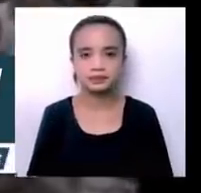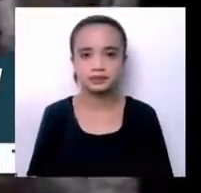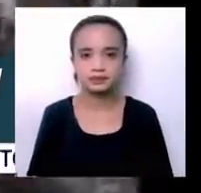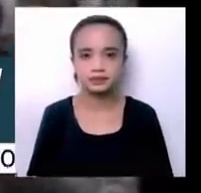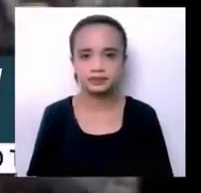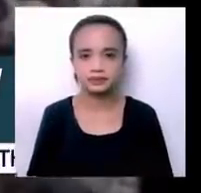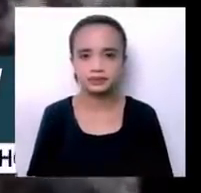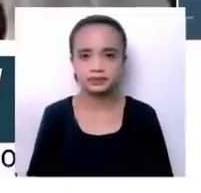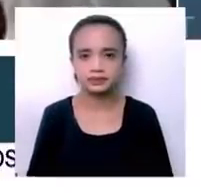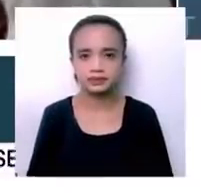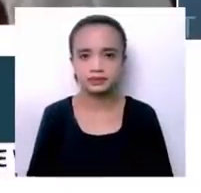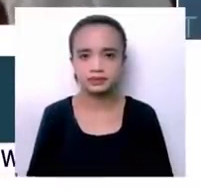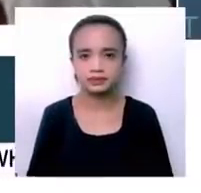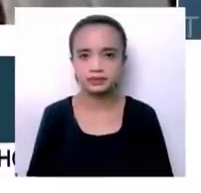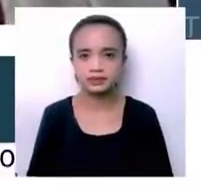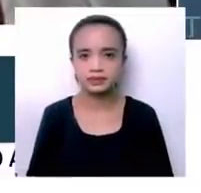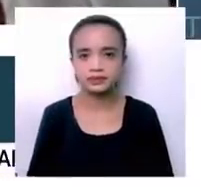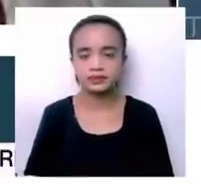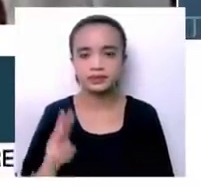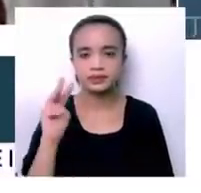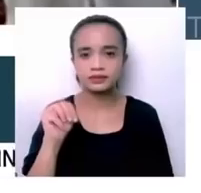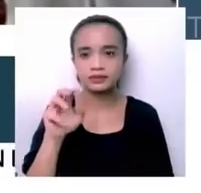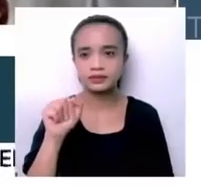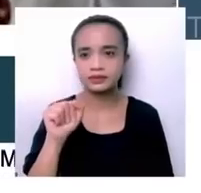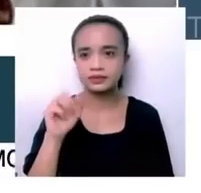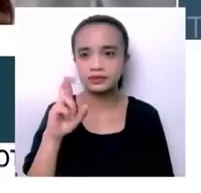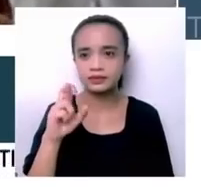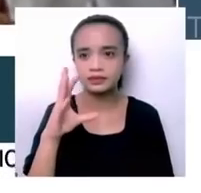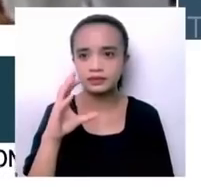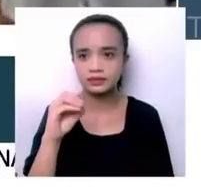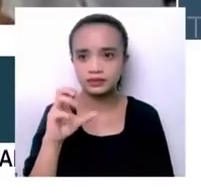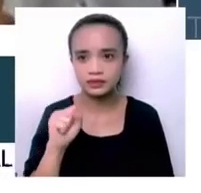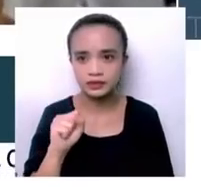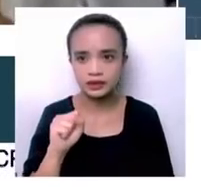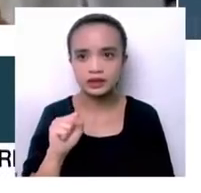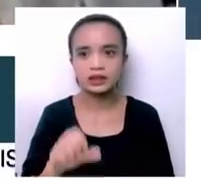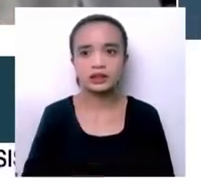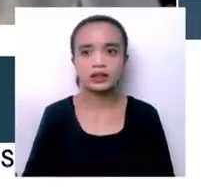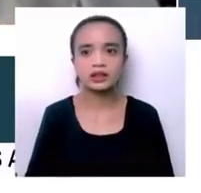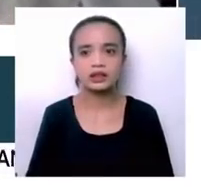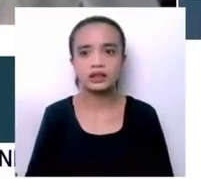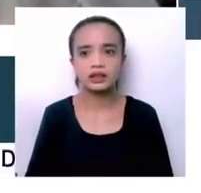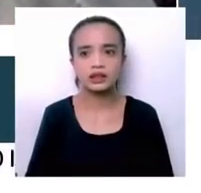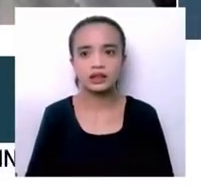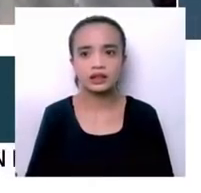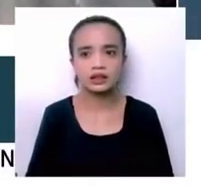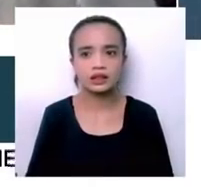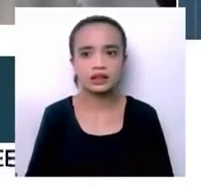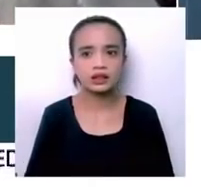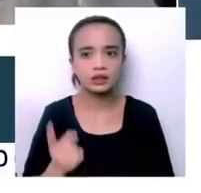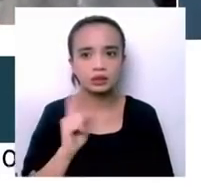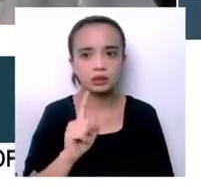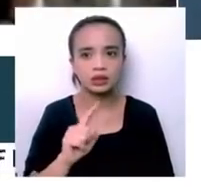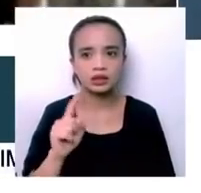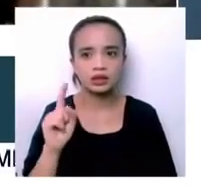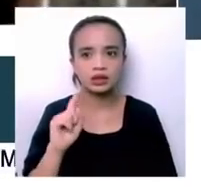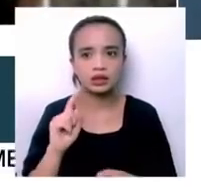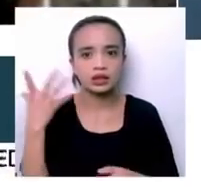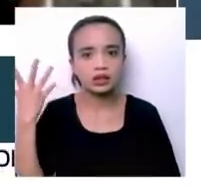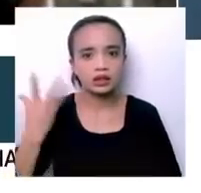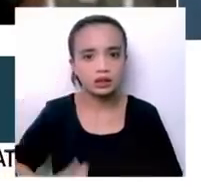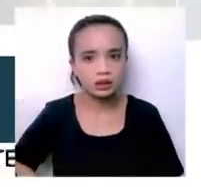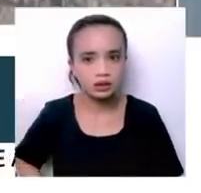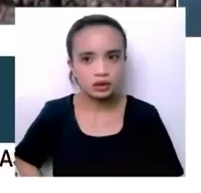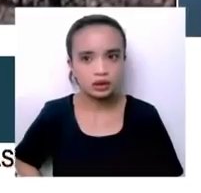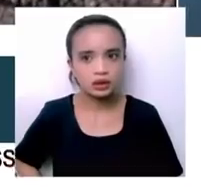Kung mananalo si Marcos Jr., it means goodbye to the attempts to recover the vast ill-gotten wealth that the Marcoses stole from